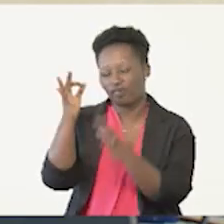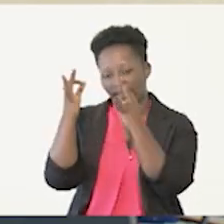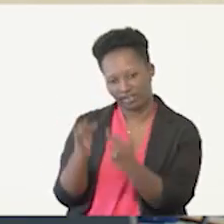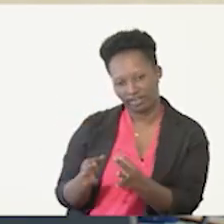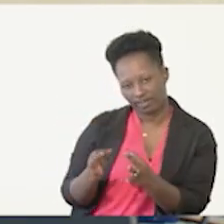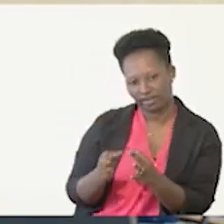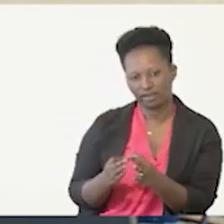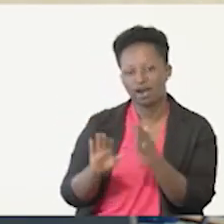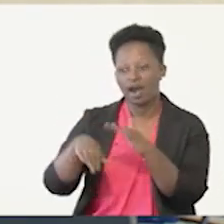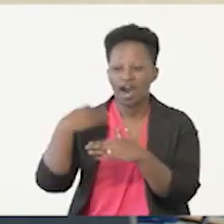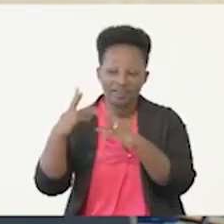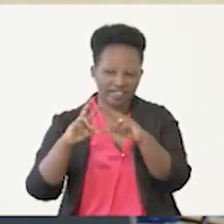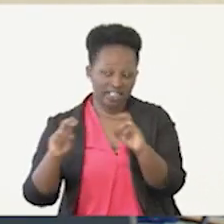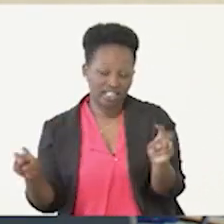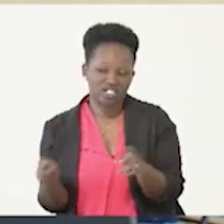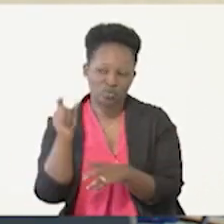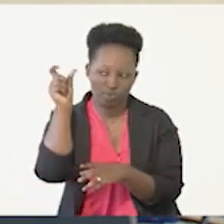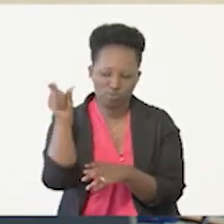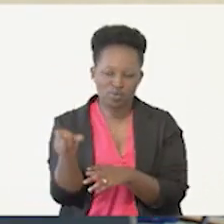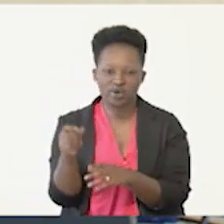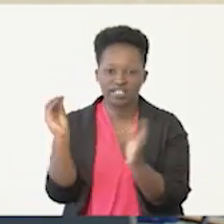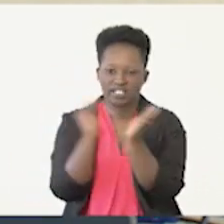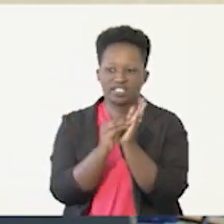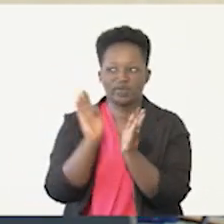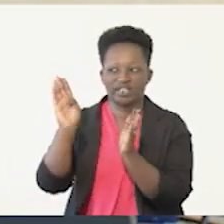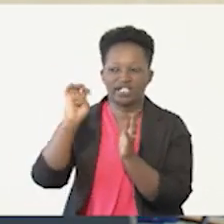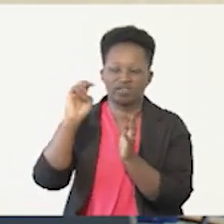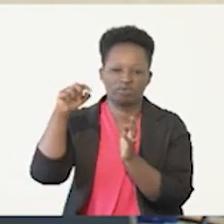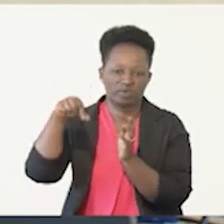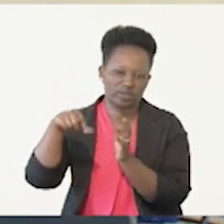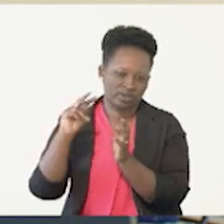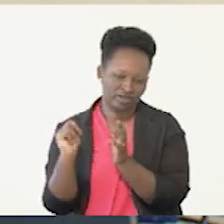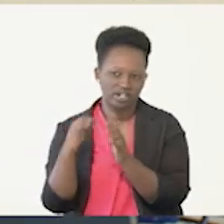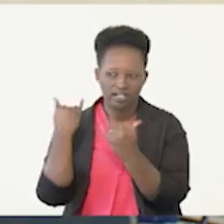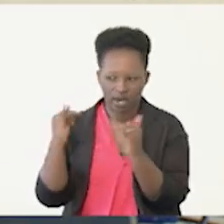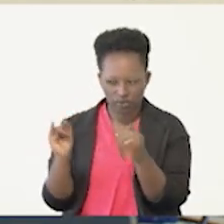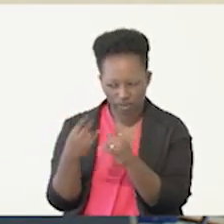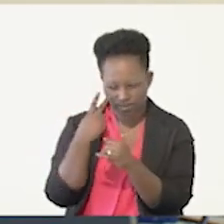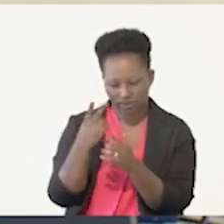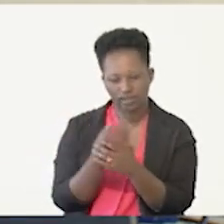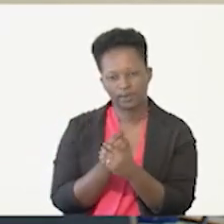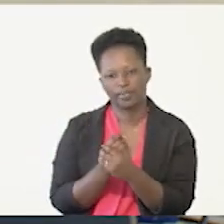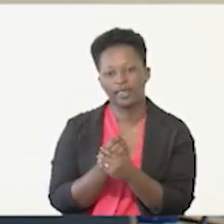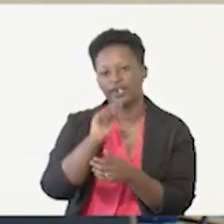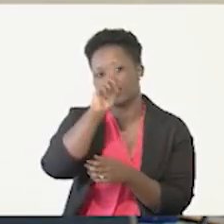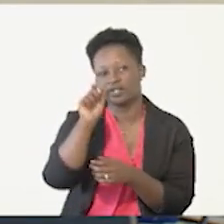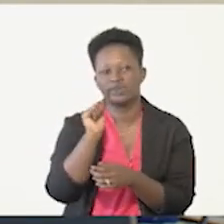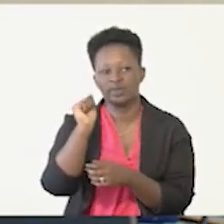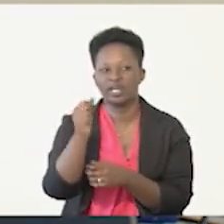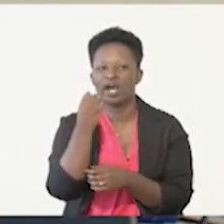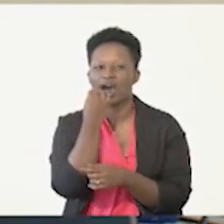now, let us try to see what they are asking us on this. Part A, how many kilograms